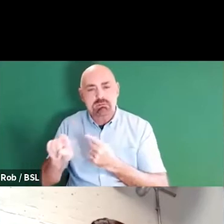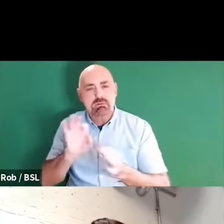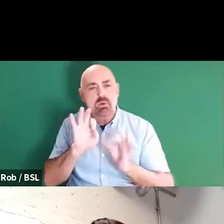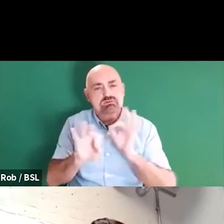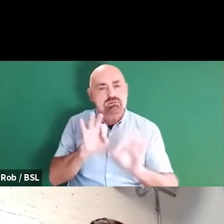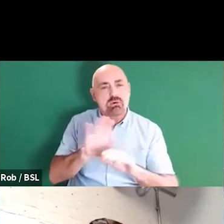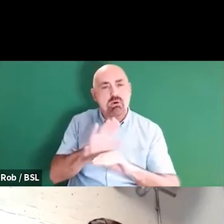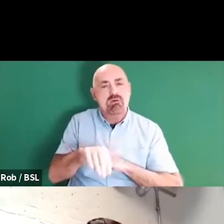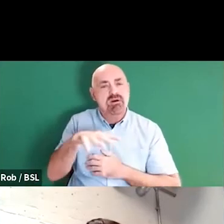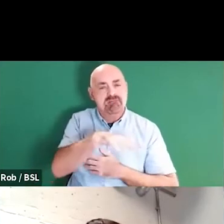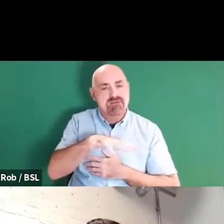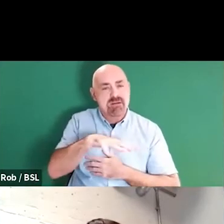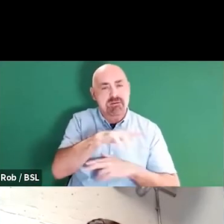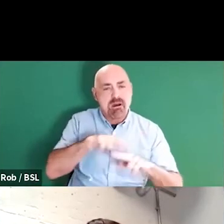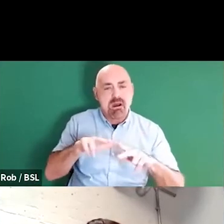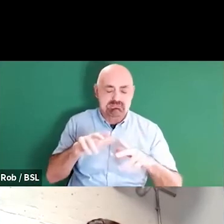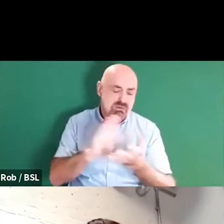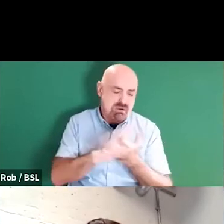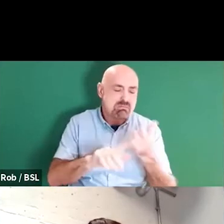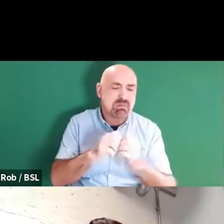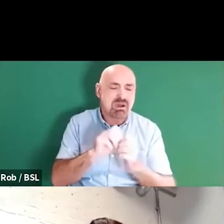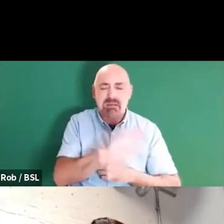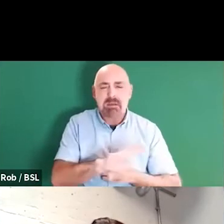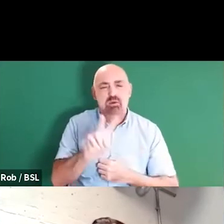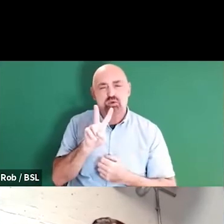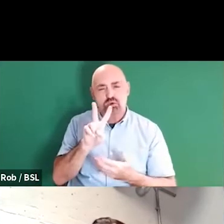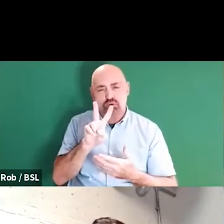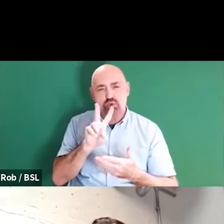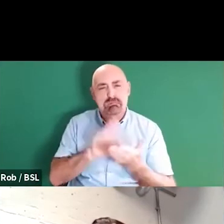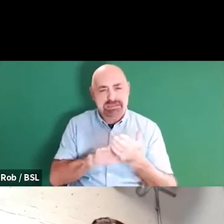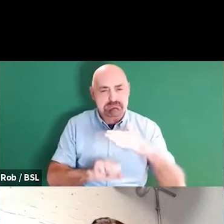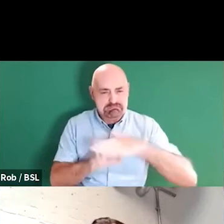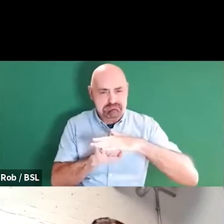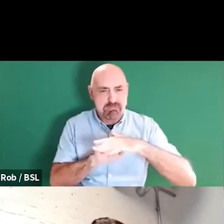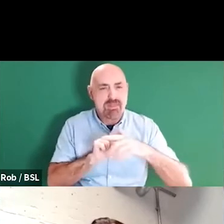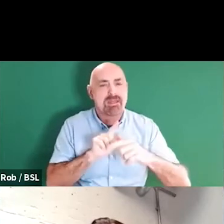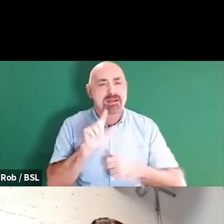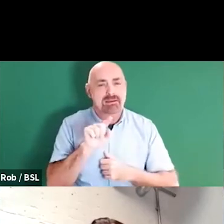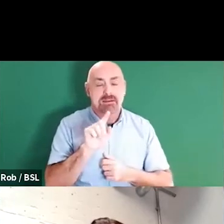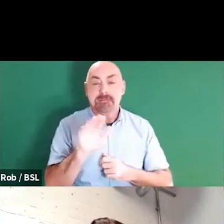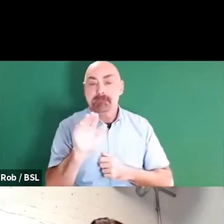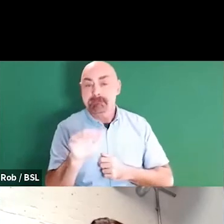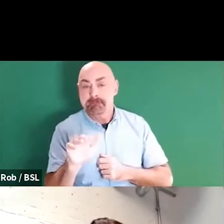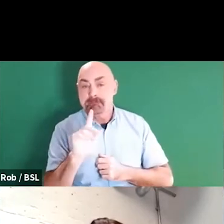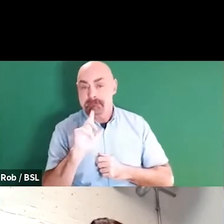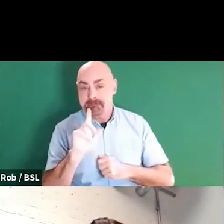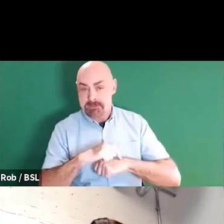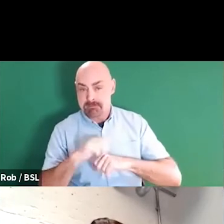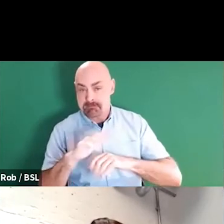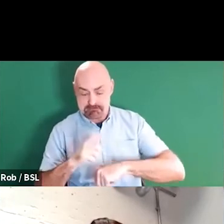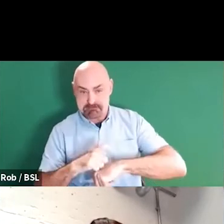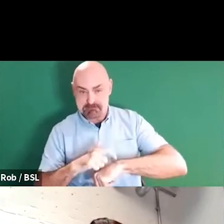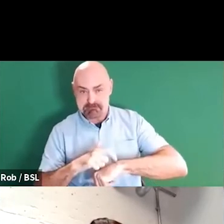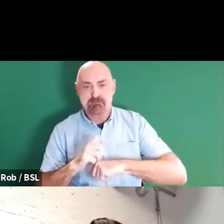Hubs. Each speaker will have about 2 minutes for that, and then I will give them a signal.